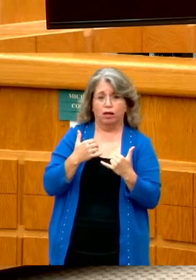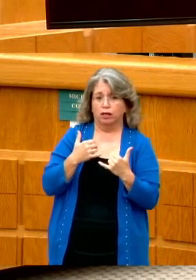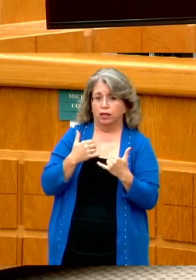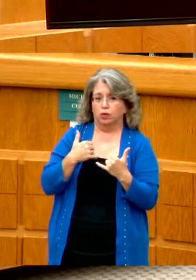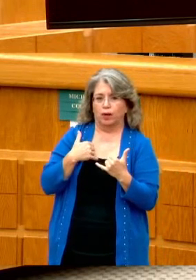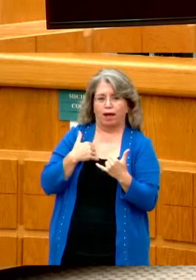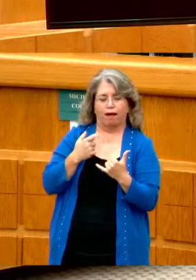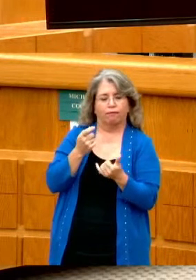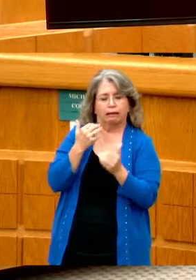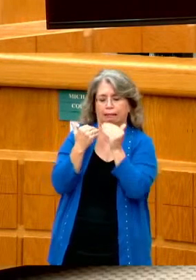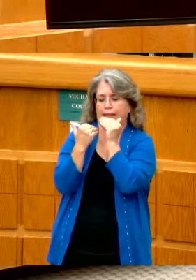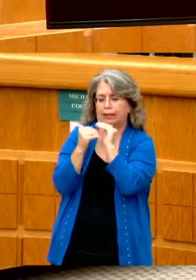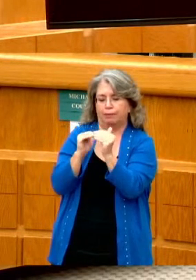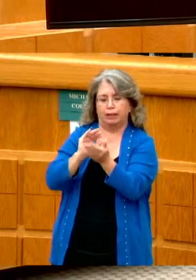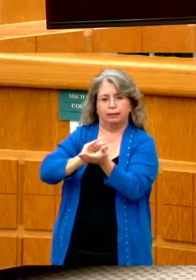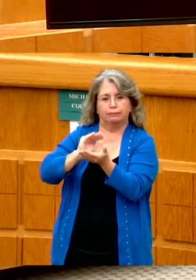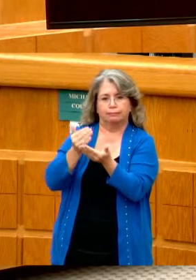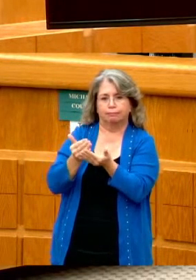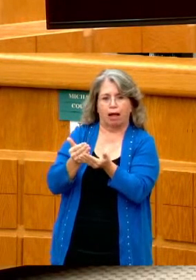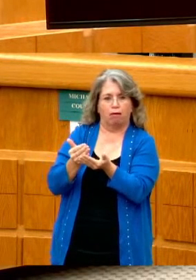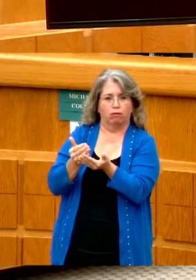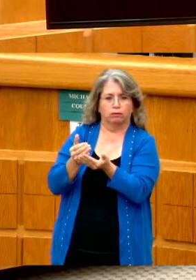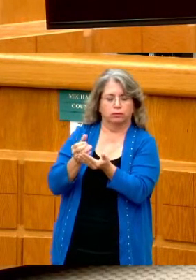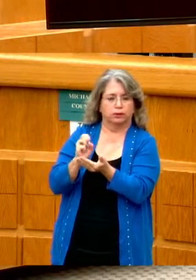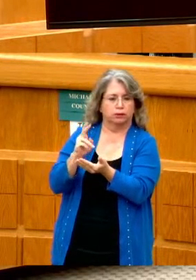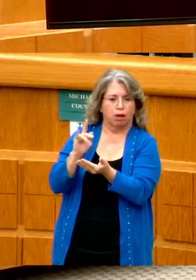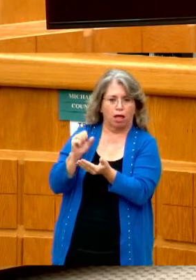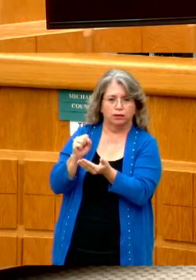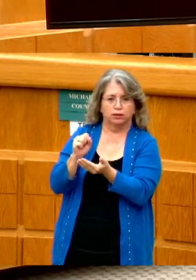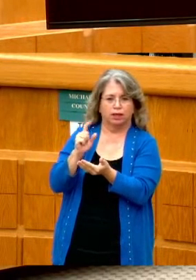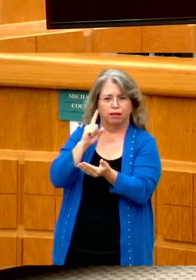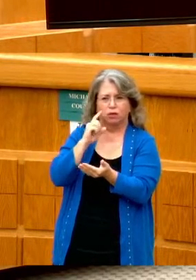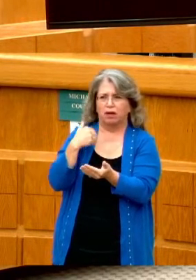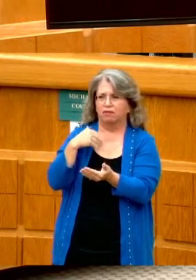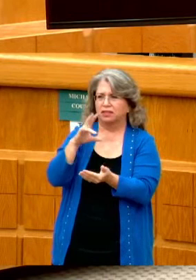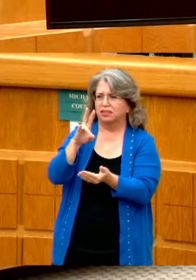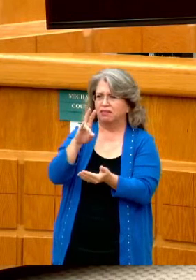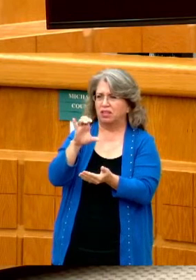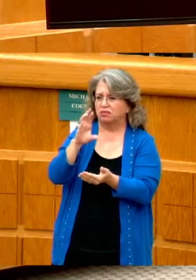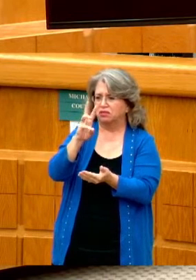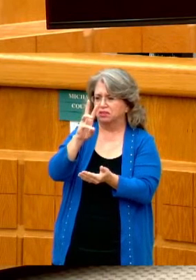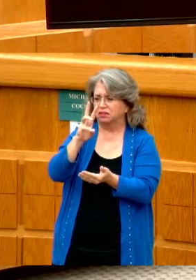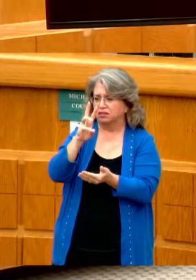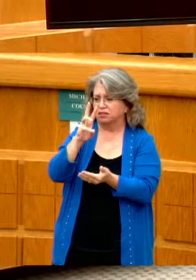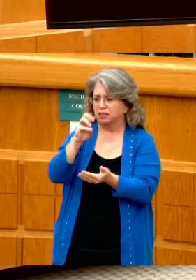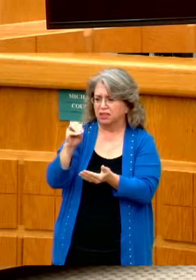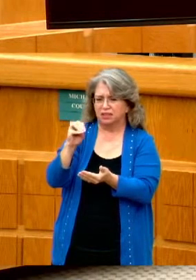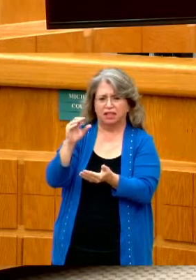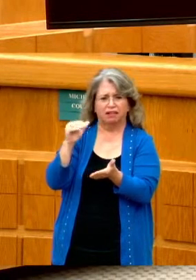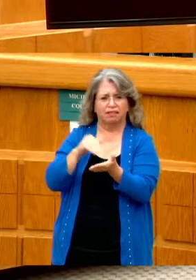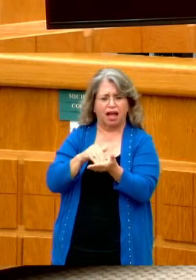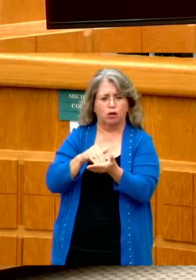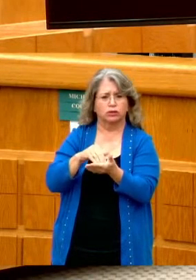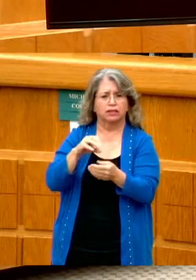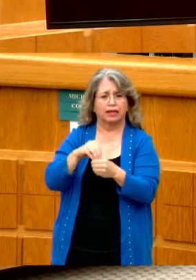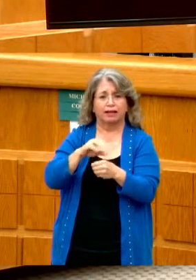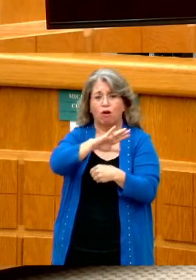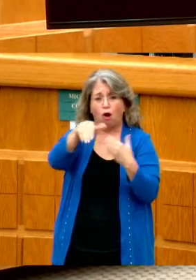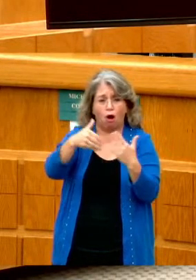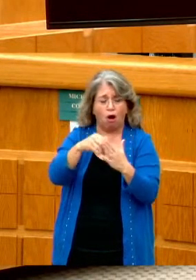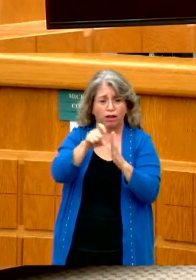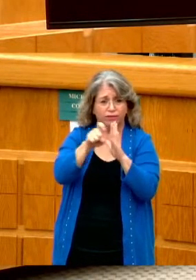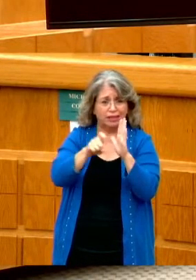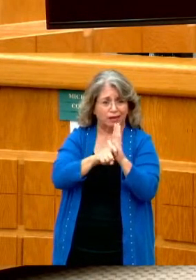heard probably we have about 760,000 in Texas as of yesterday. That's a very limited amount for an entire